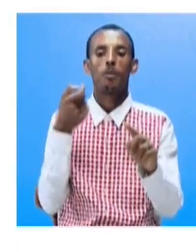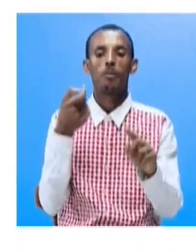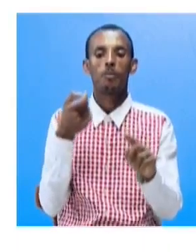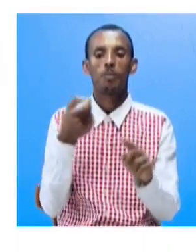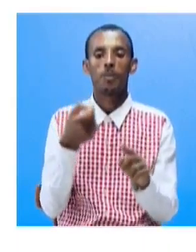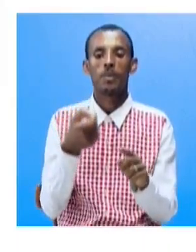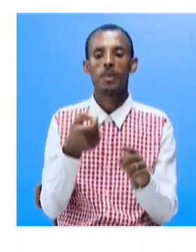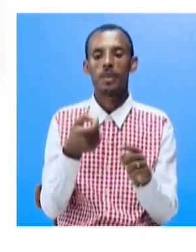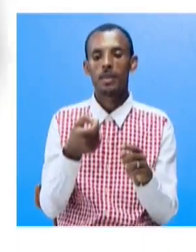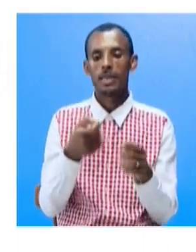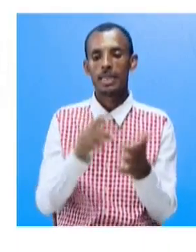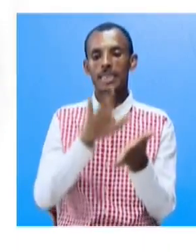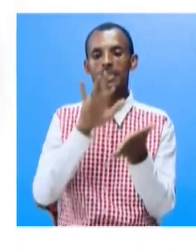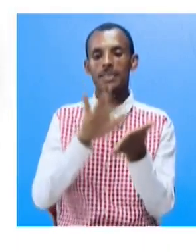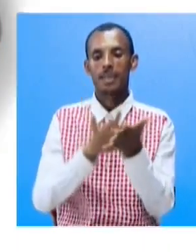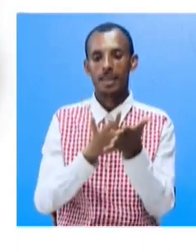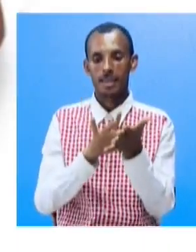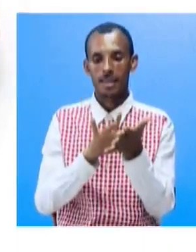from